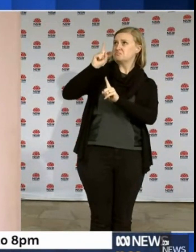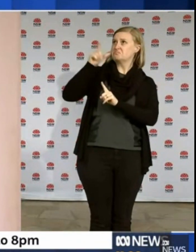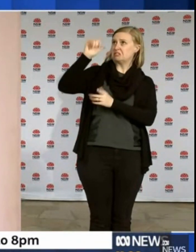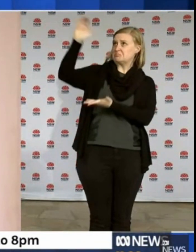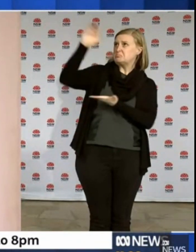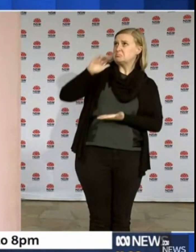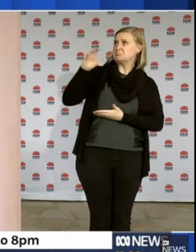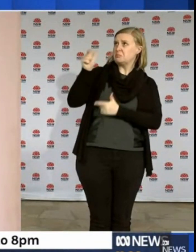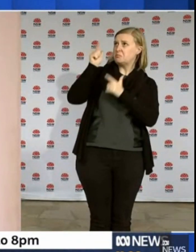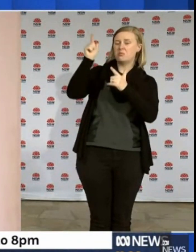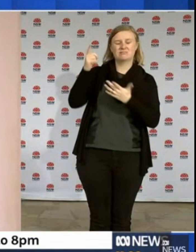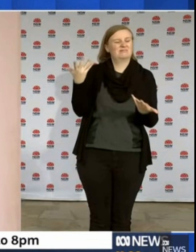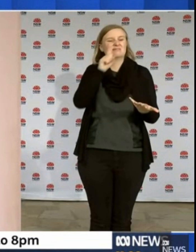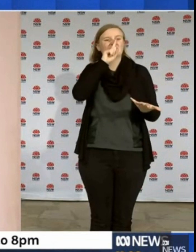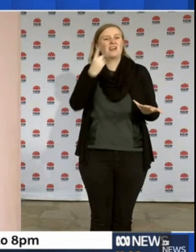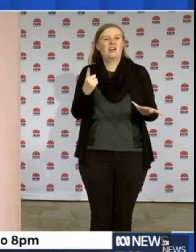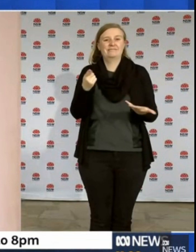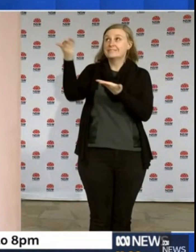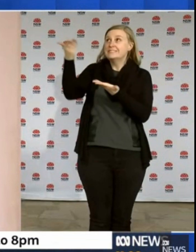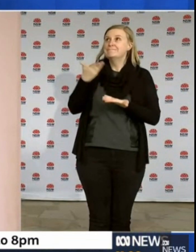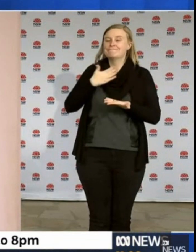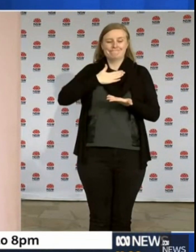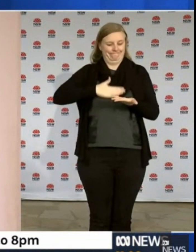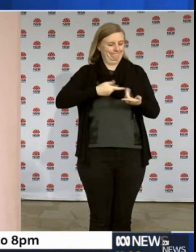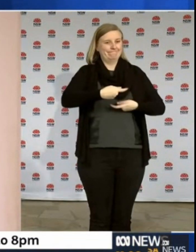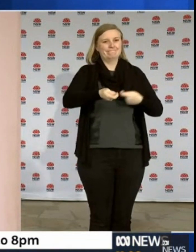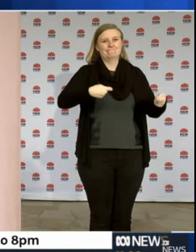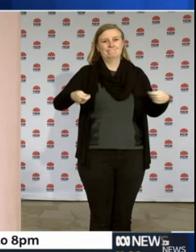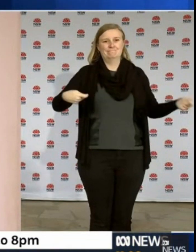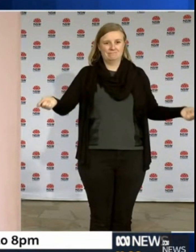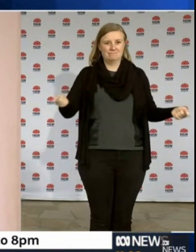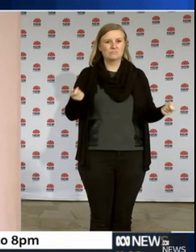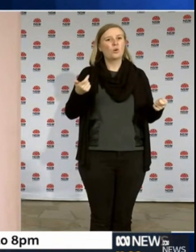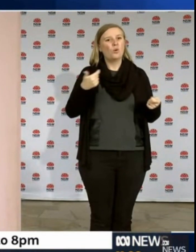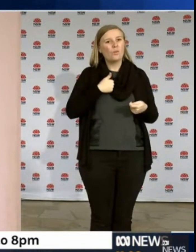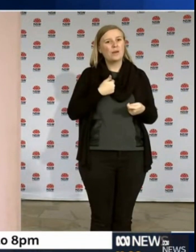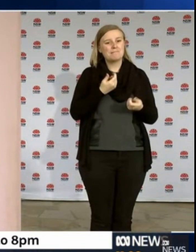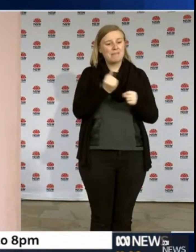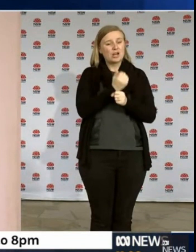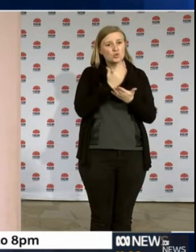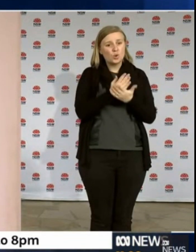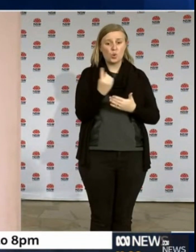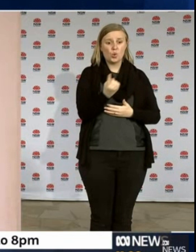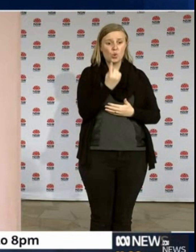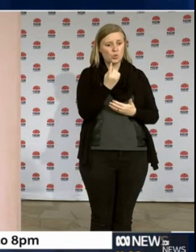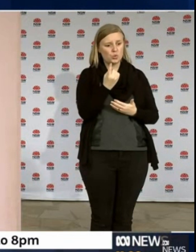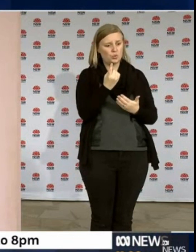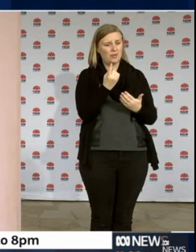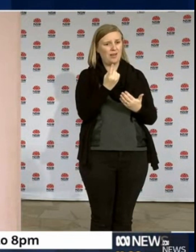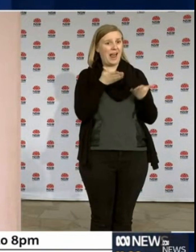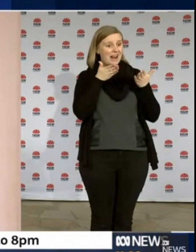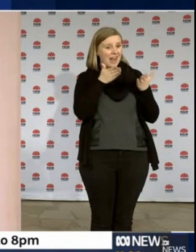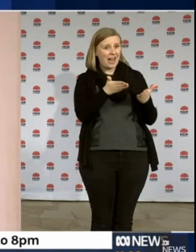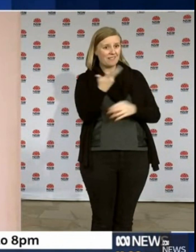what we can control is providing the health advice and making sure that everybody eligible feels confident to come forward and get the vaccine. If you're over